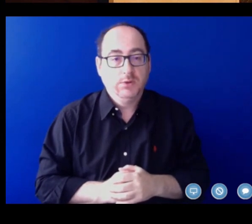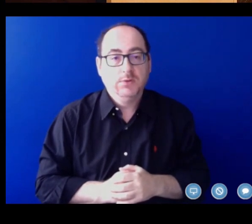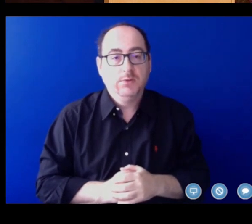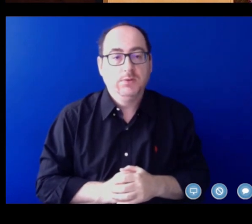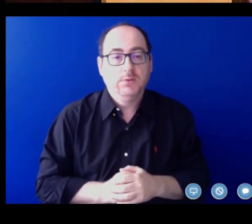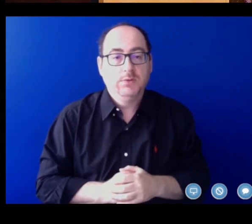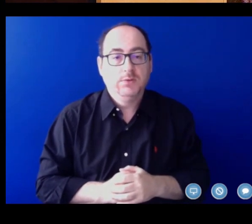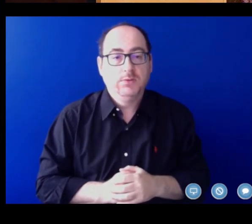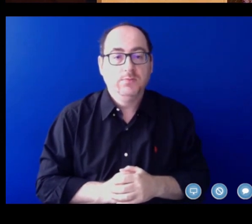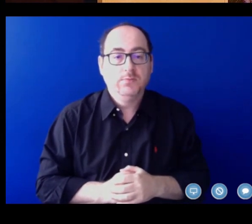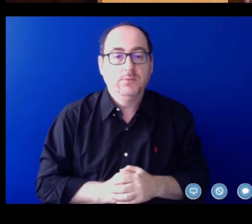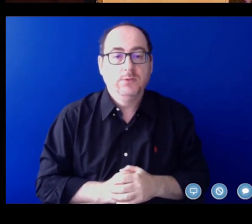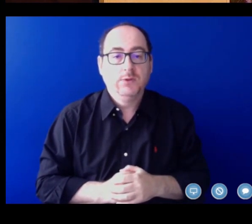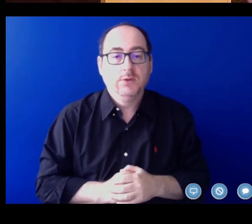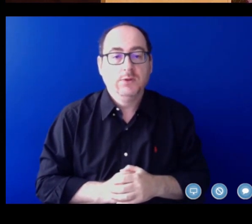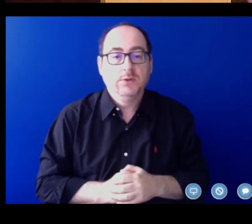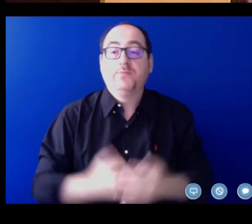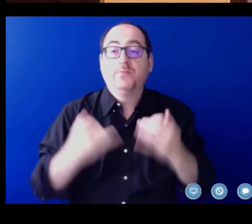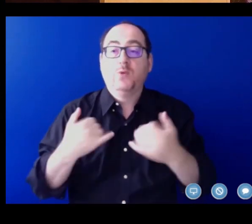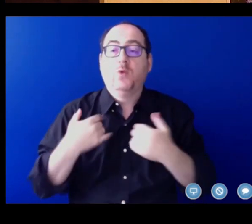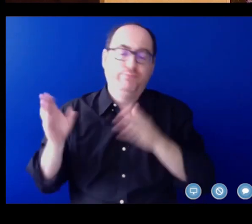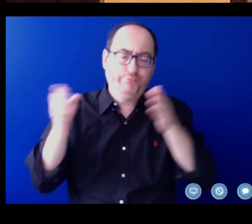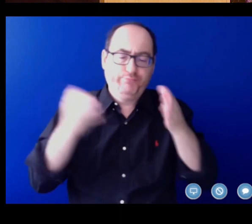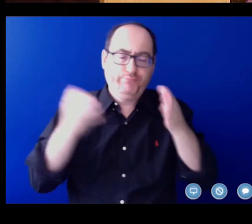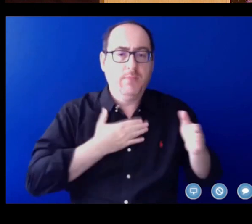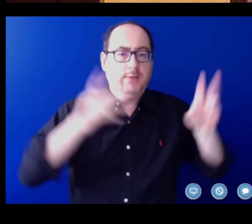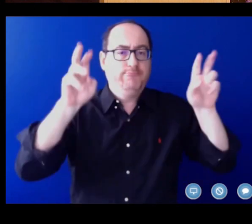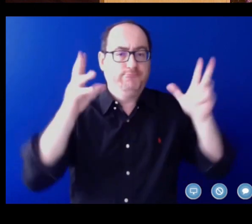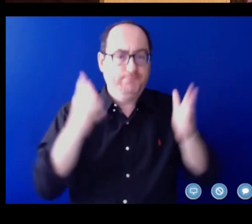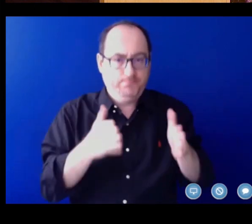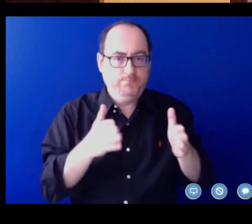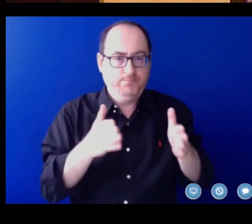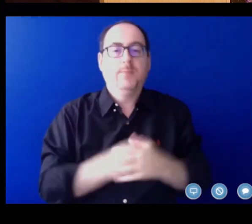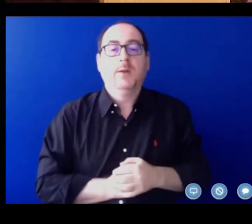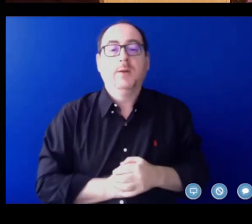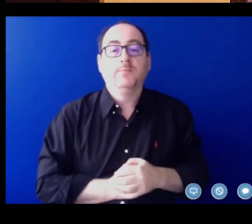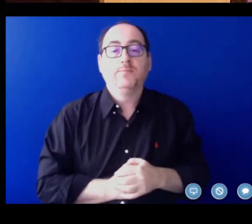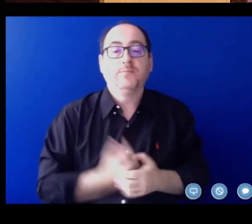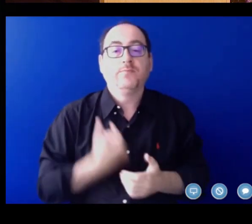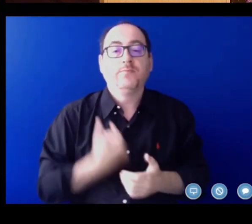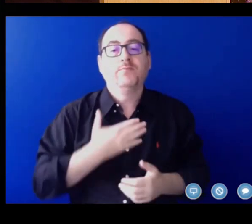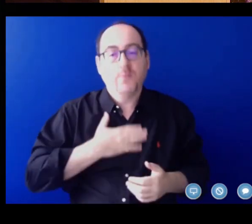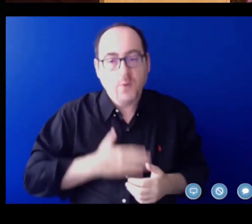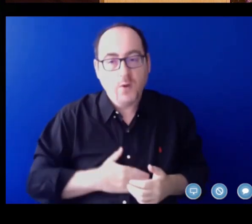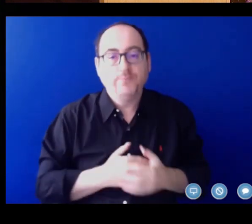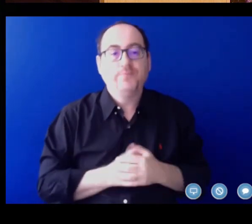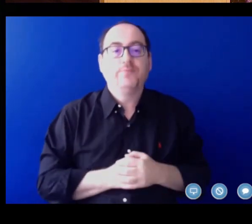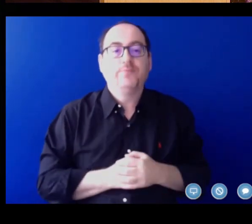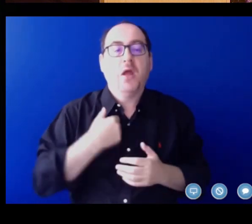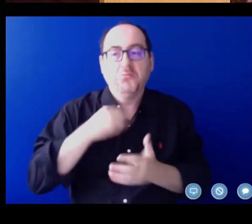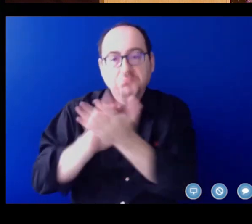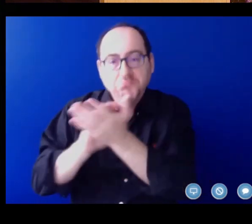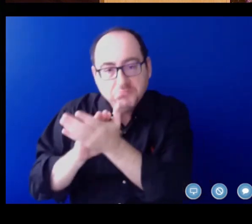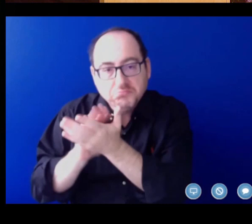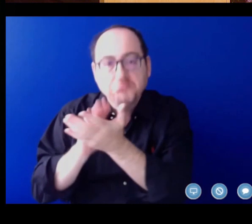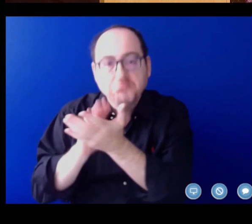policies. So I'll move on to what I want to speak about today. I just want to say that I want to acknowledge the work